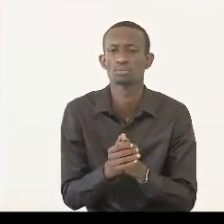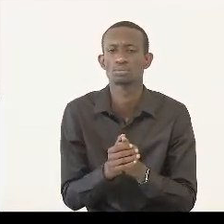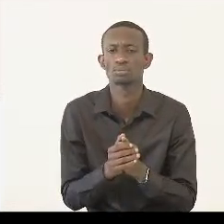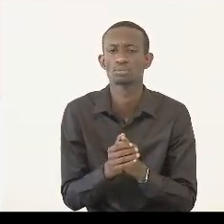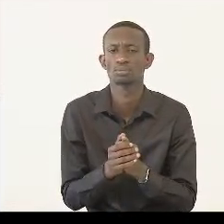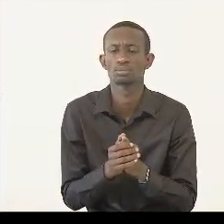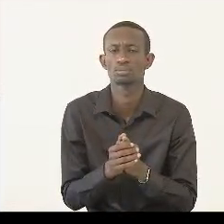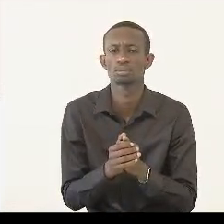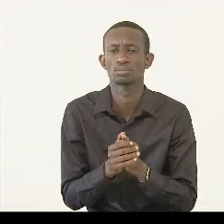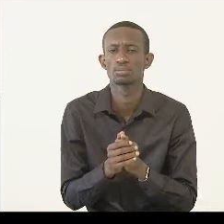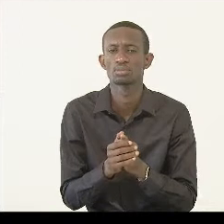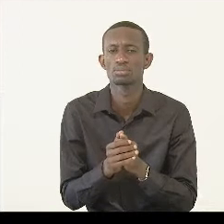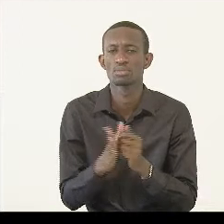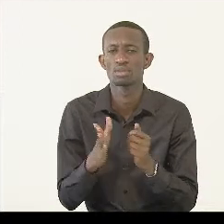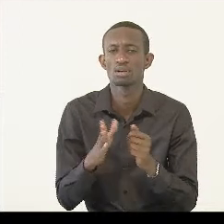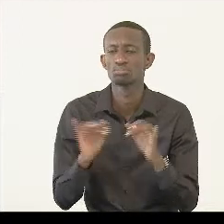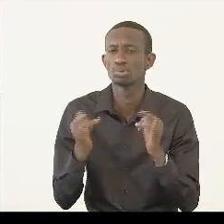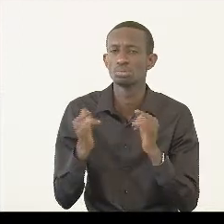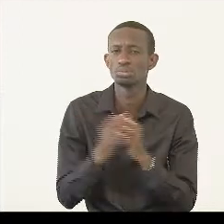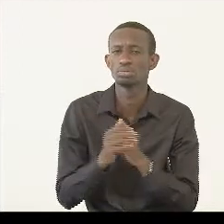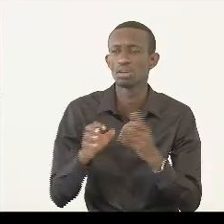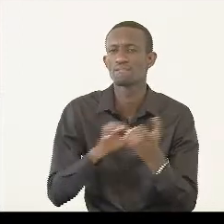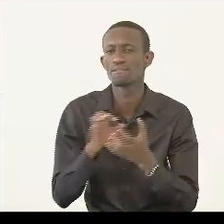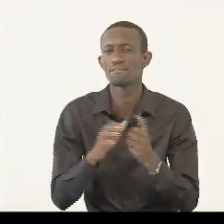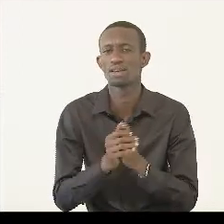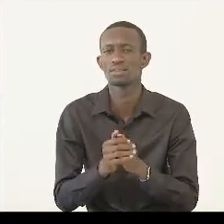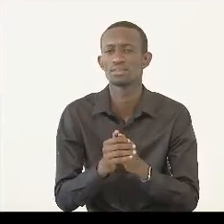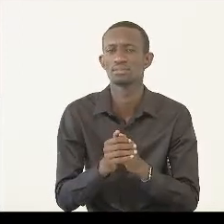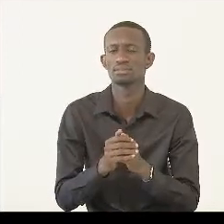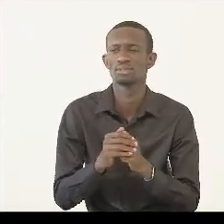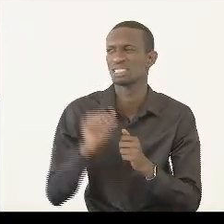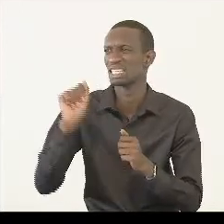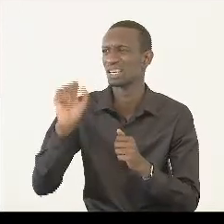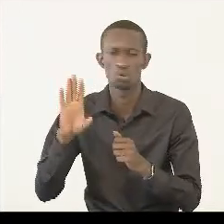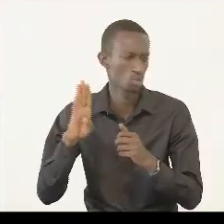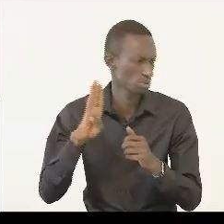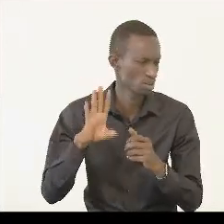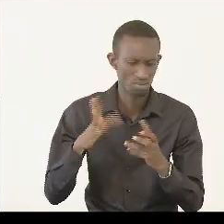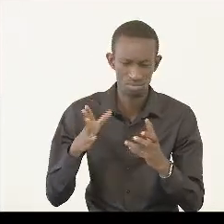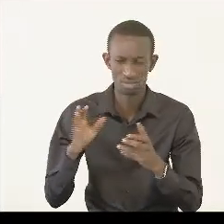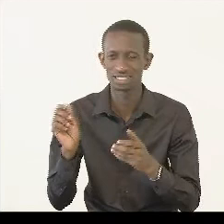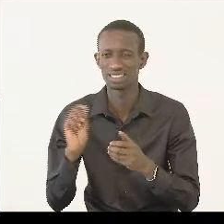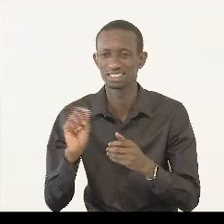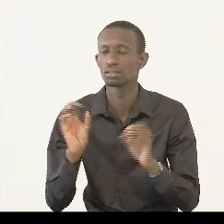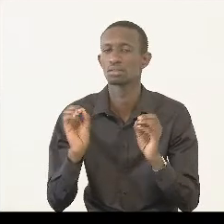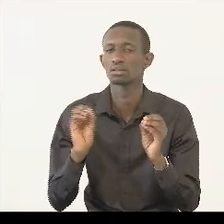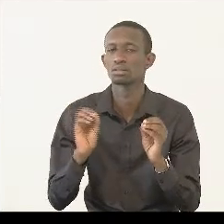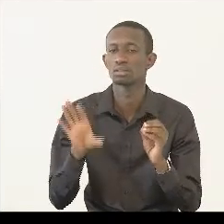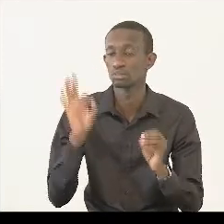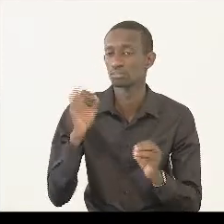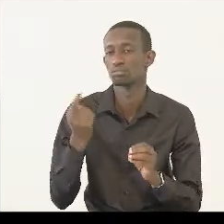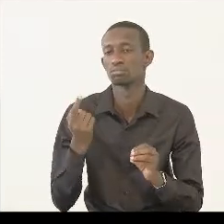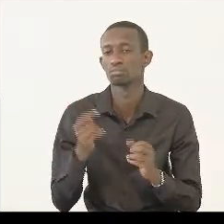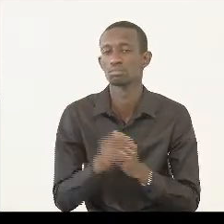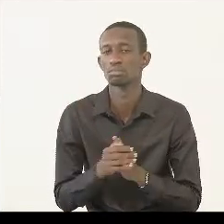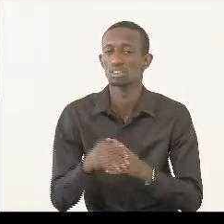circling this, I think I didn't get it right, then you're scribbling, then you want to circle B. There is so much mess here that even when you're to finally get